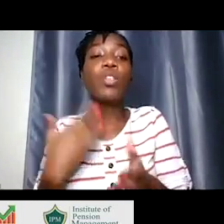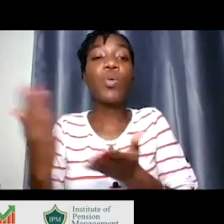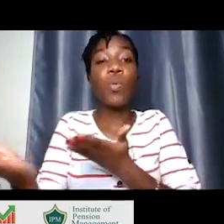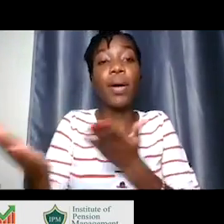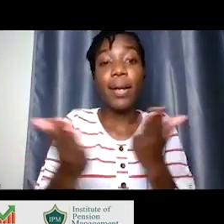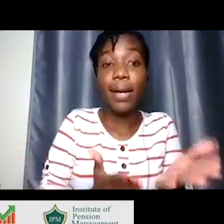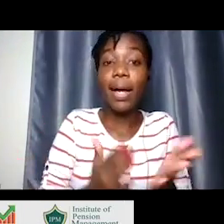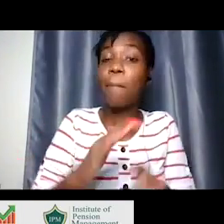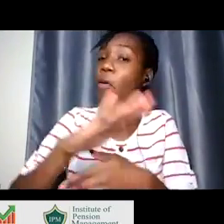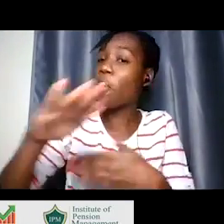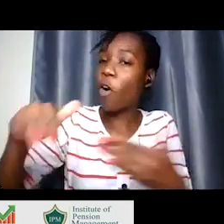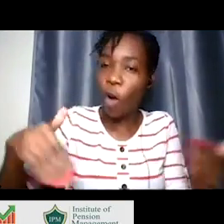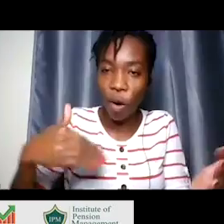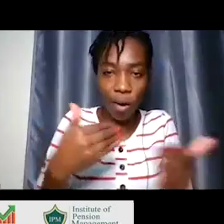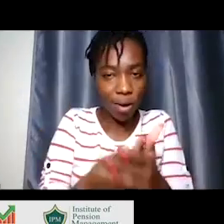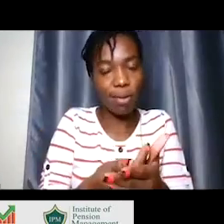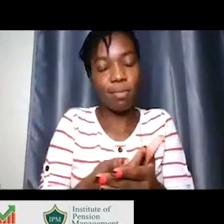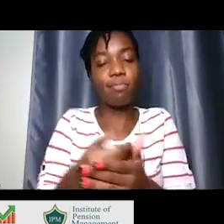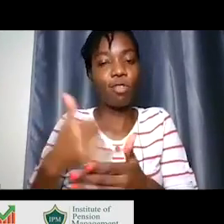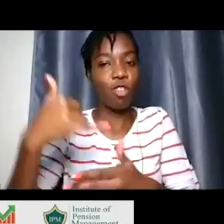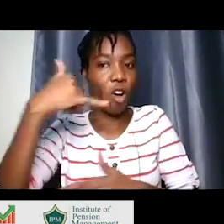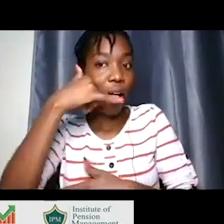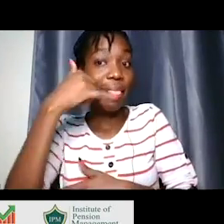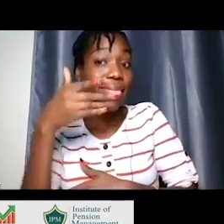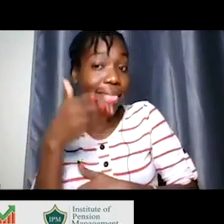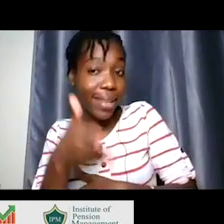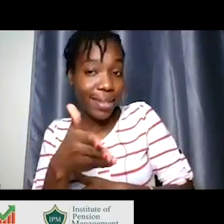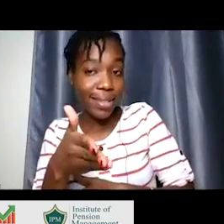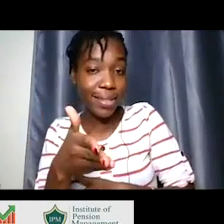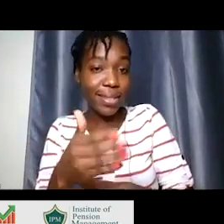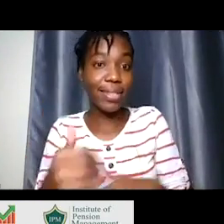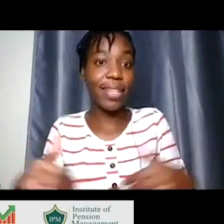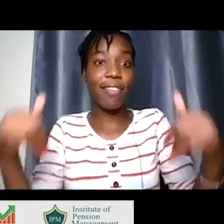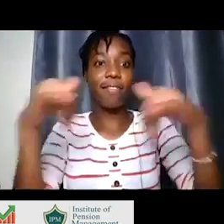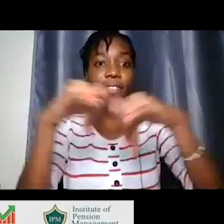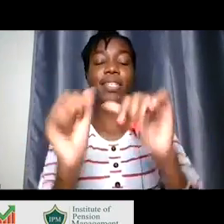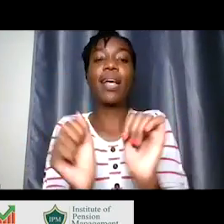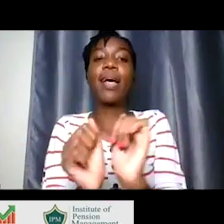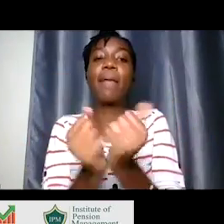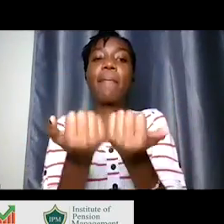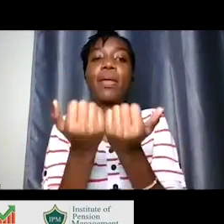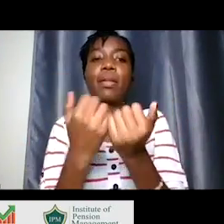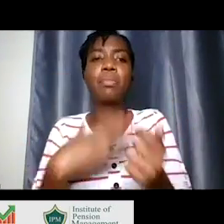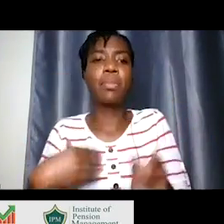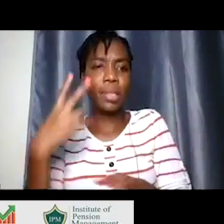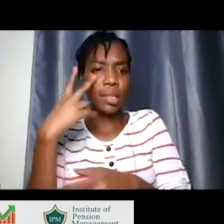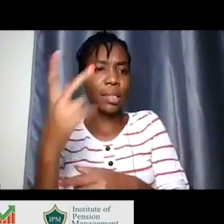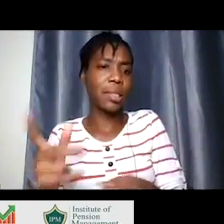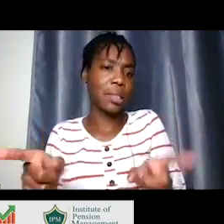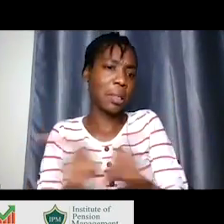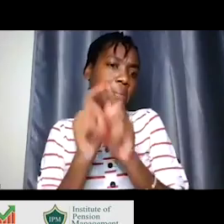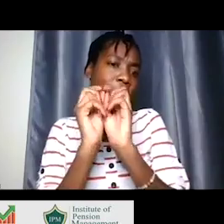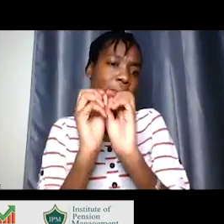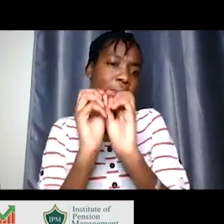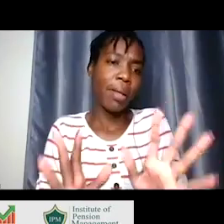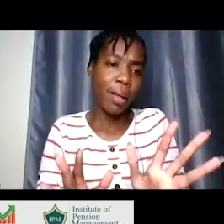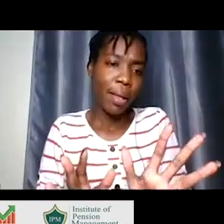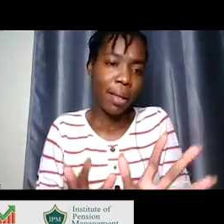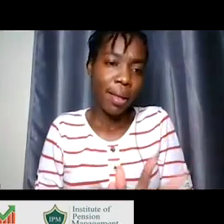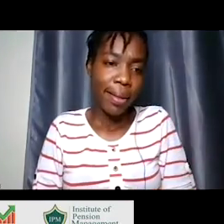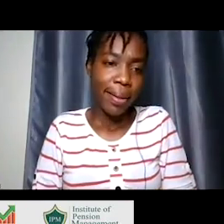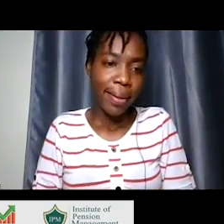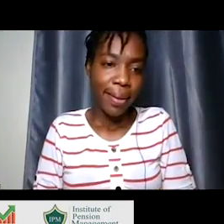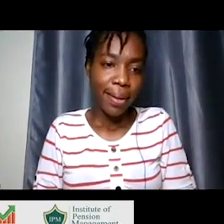this call, to an event happening this, oh God, I can't even see that as well. Oh,